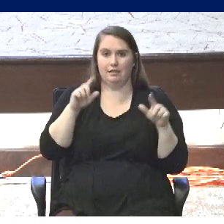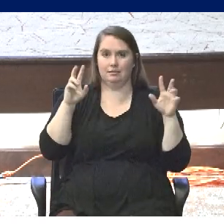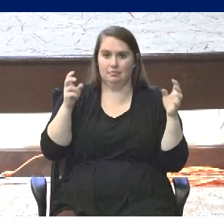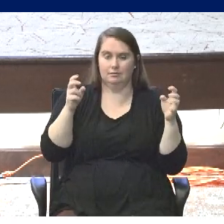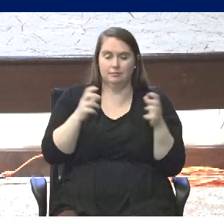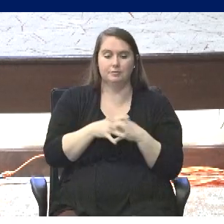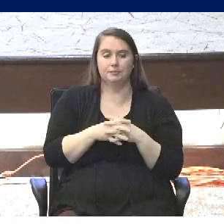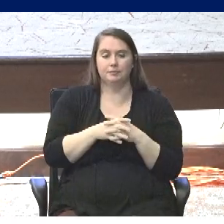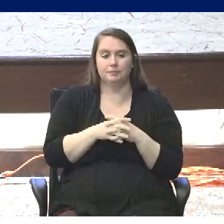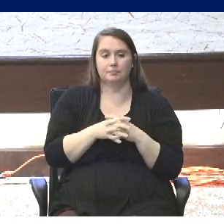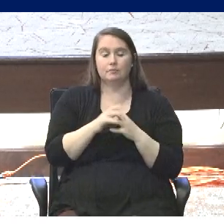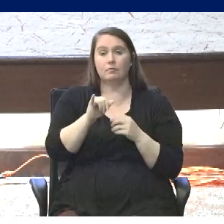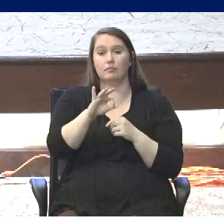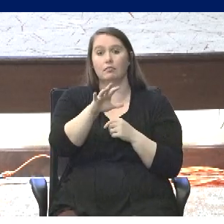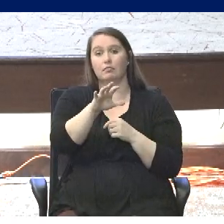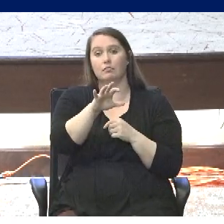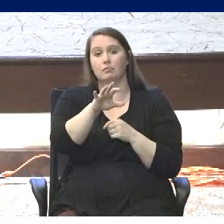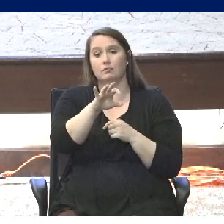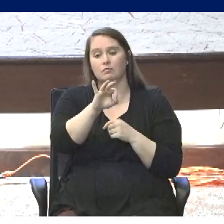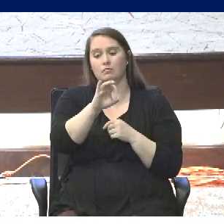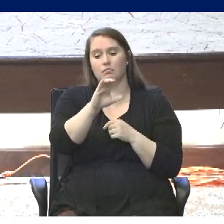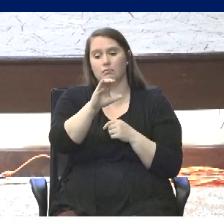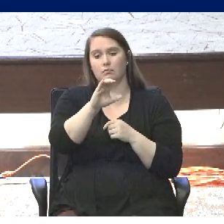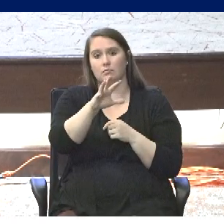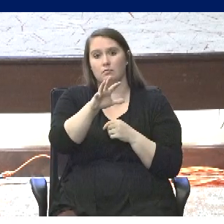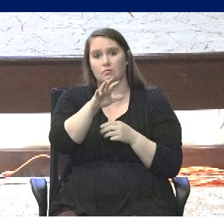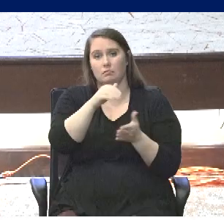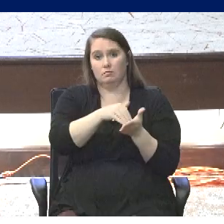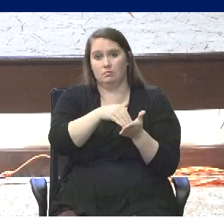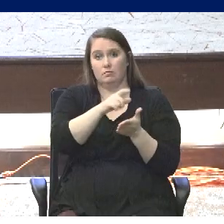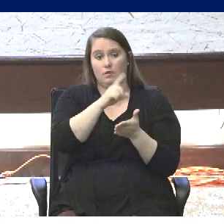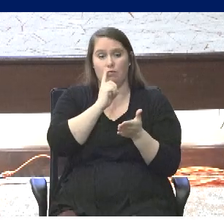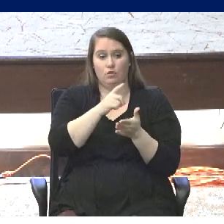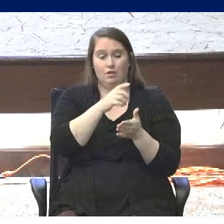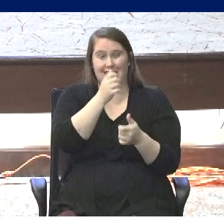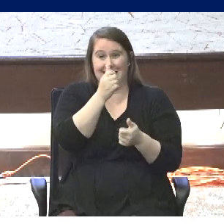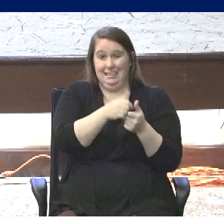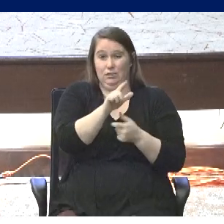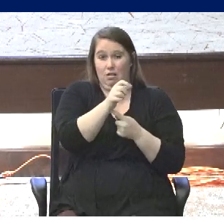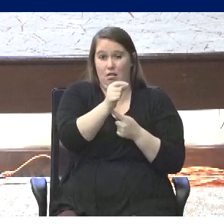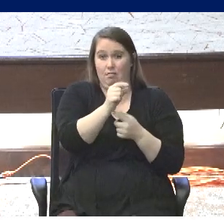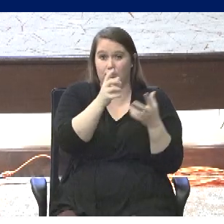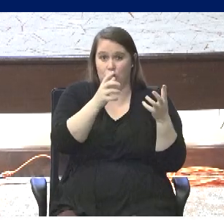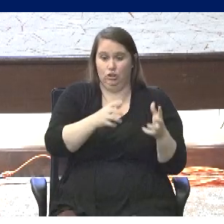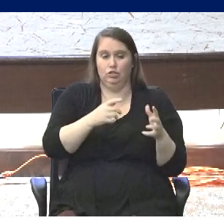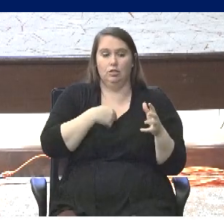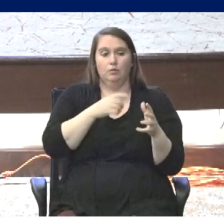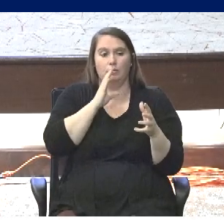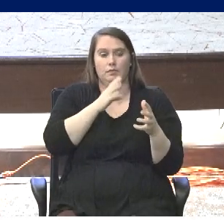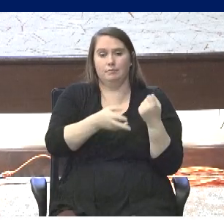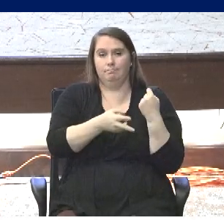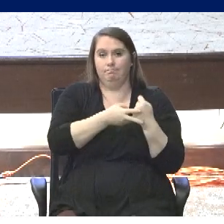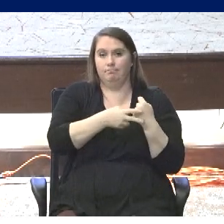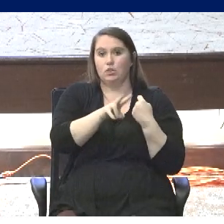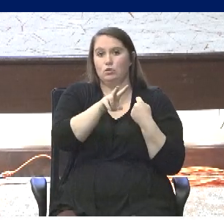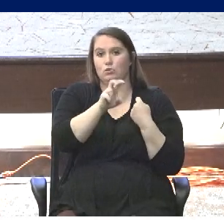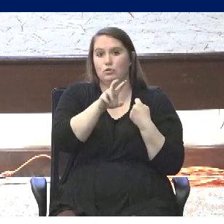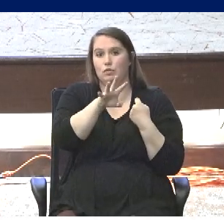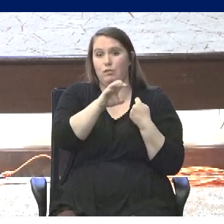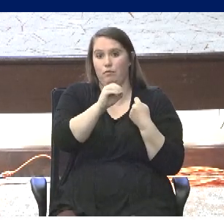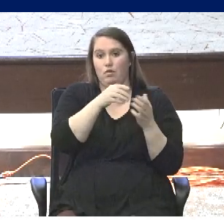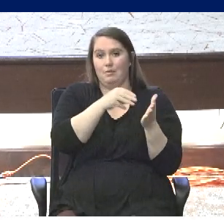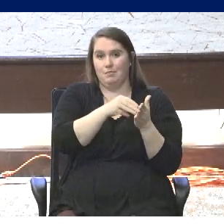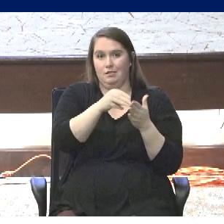to $905 increased on construction costs per lot, we're looking to save $240